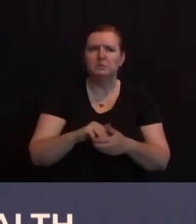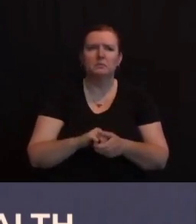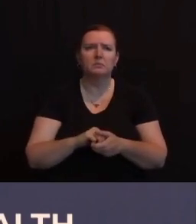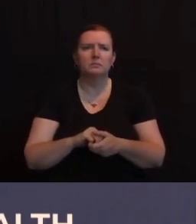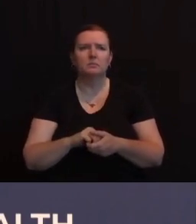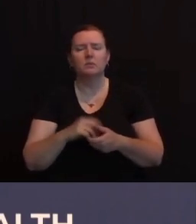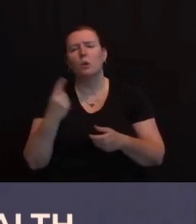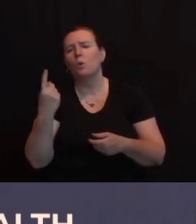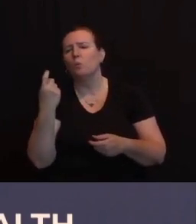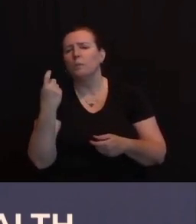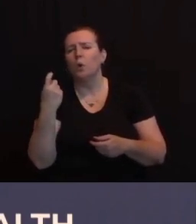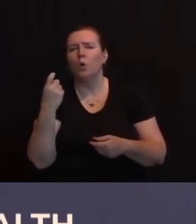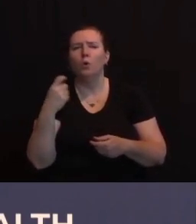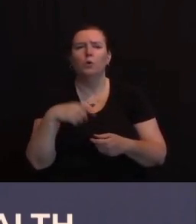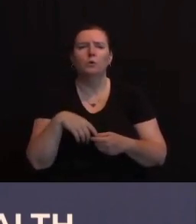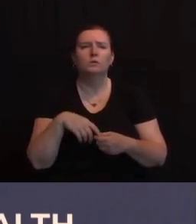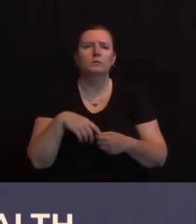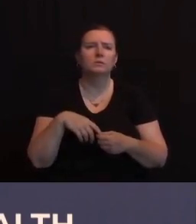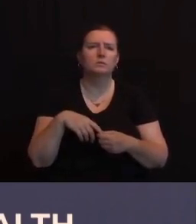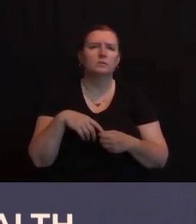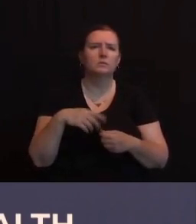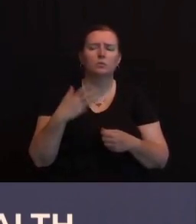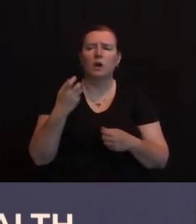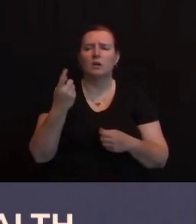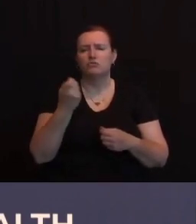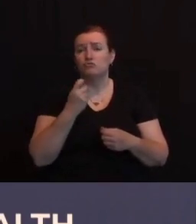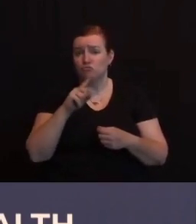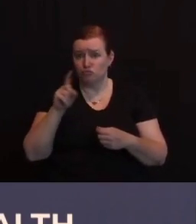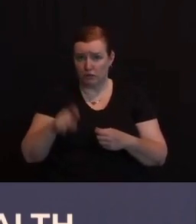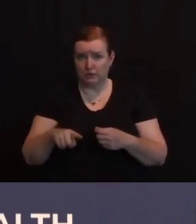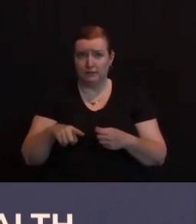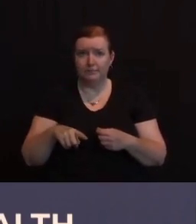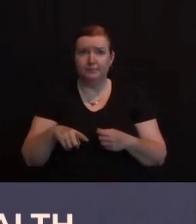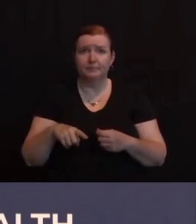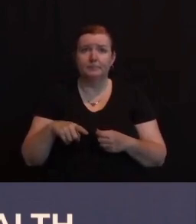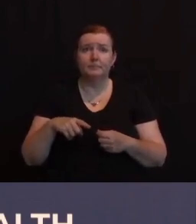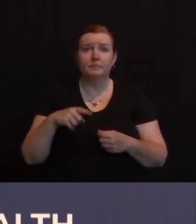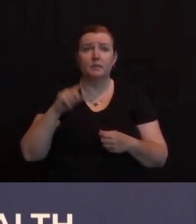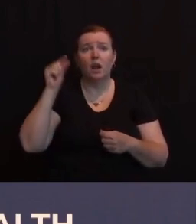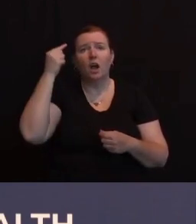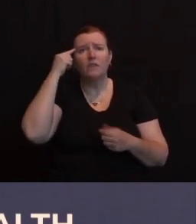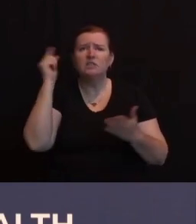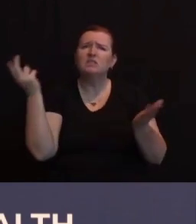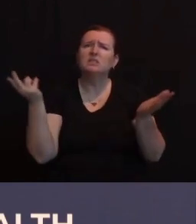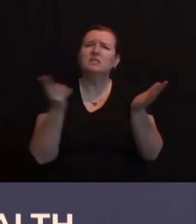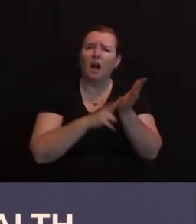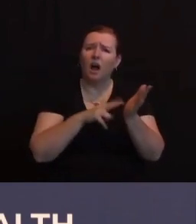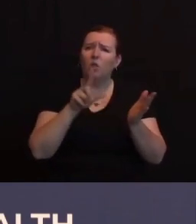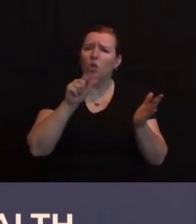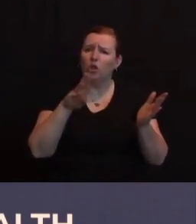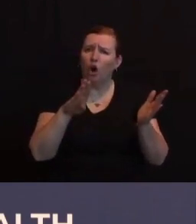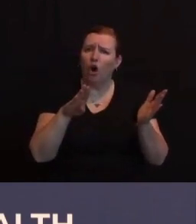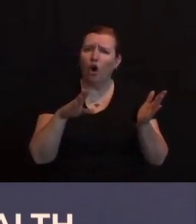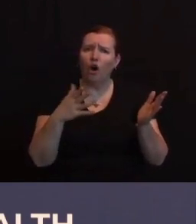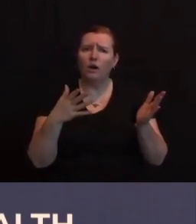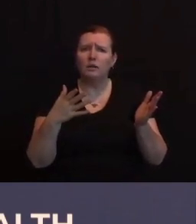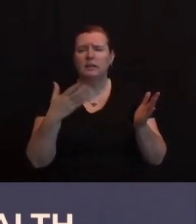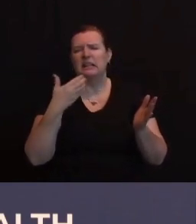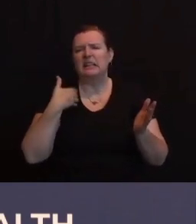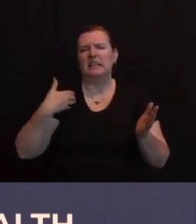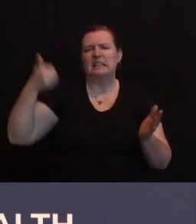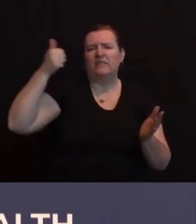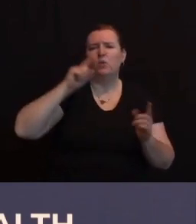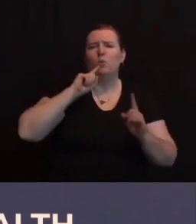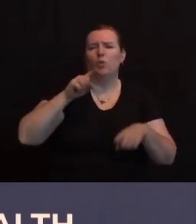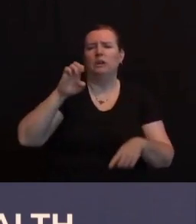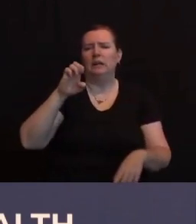Matt's question earlier. As Matt, as you know, the governor signed a law and then a subsequent executive order that